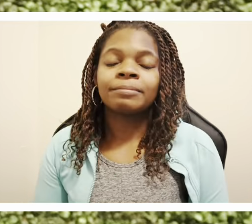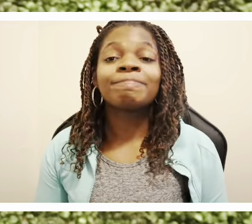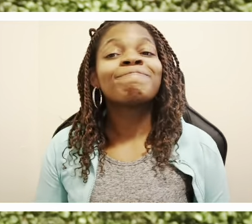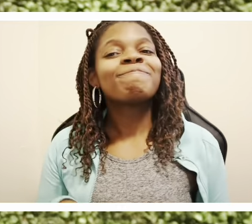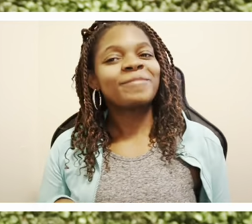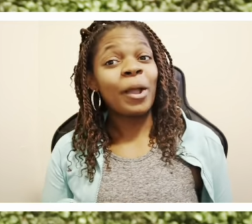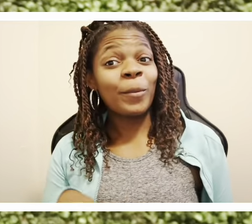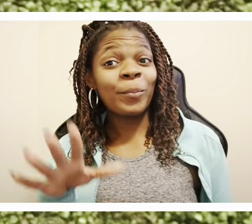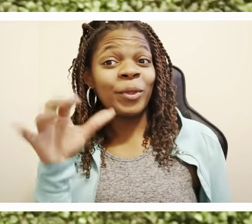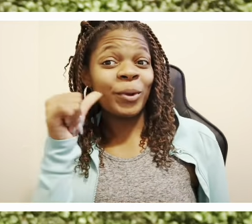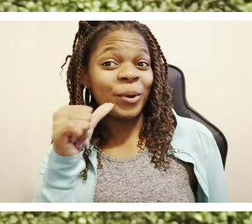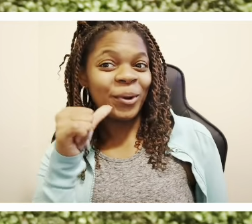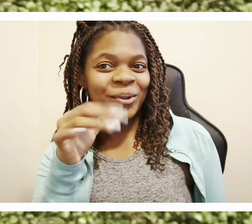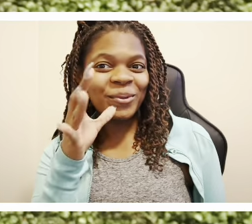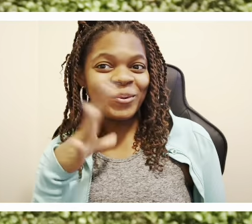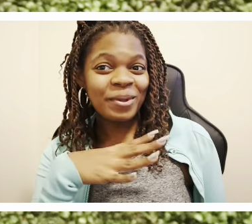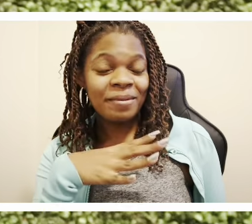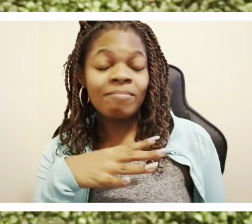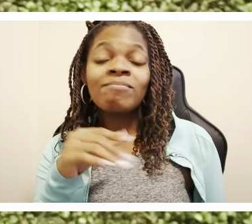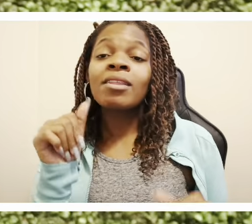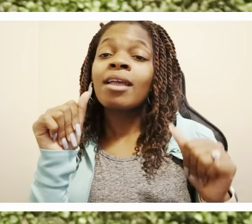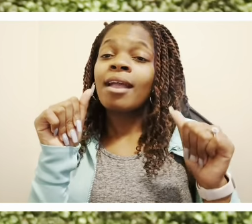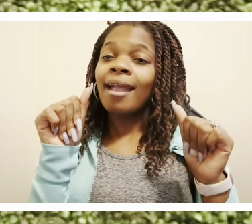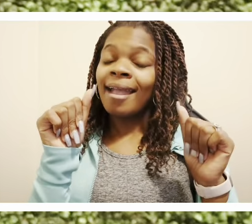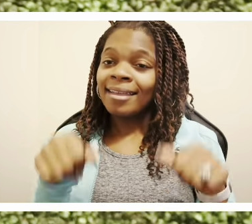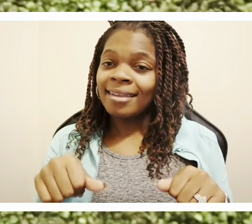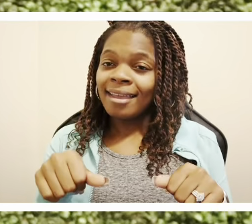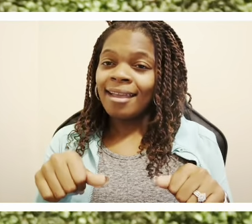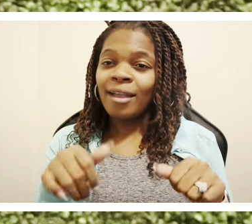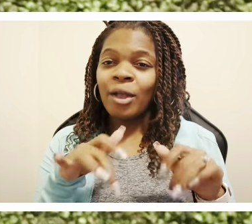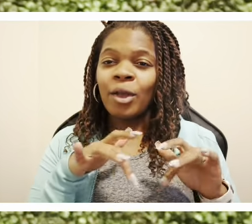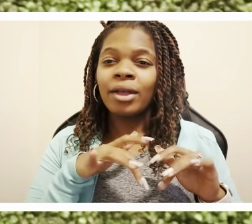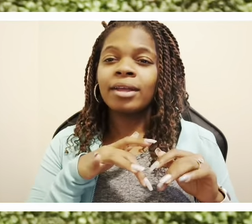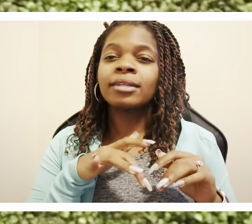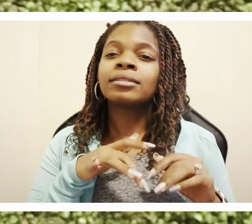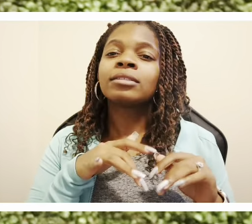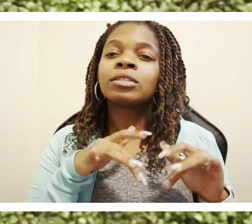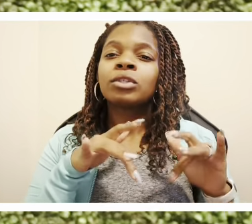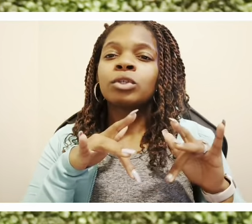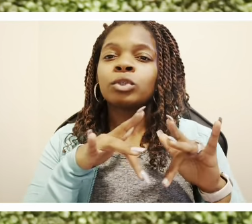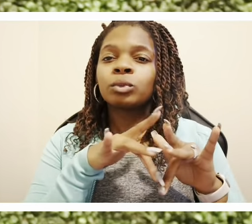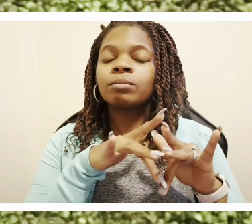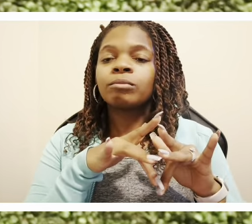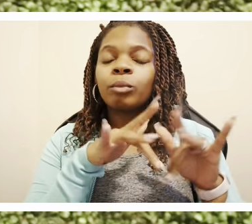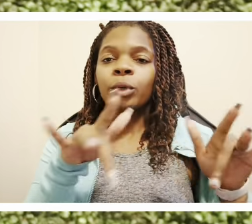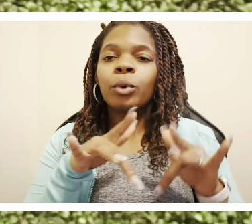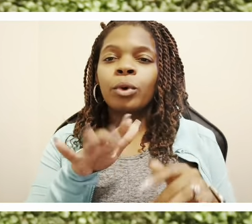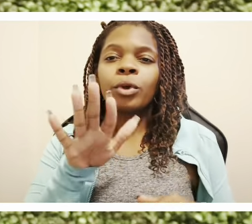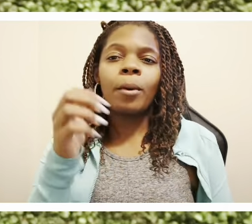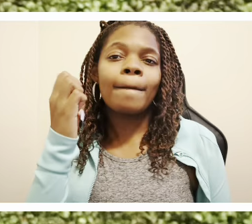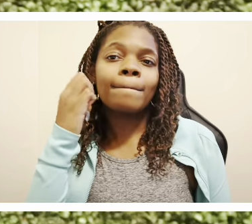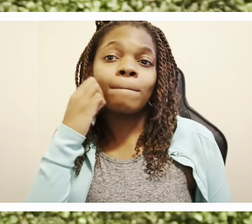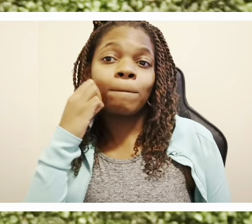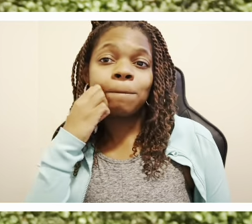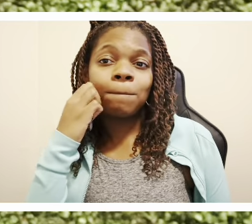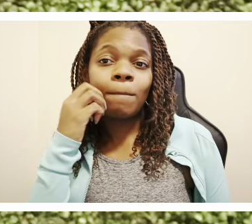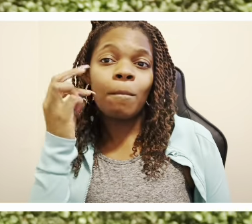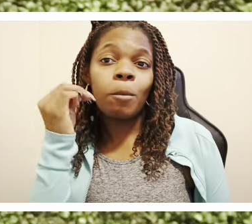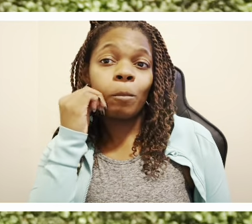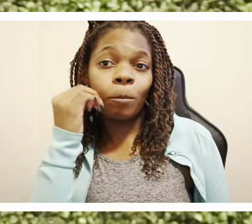data from the Fitbit. Now for my women out there, they both come